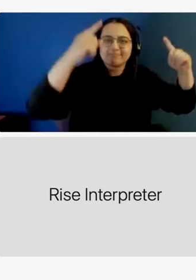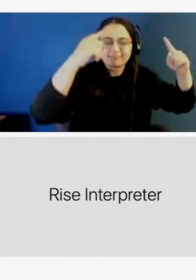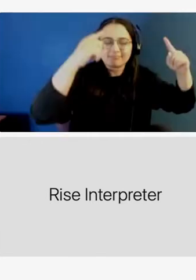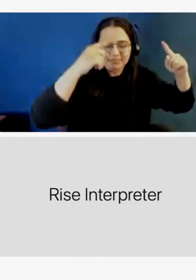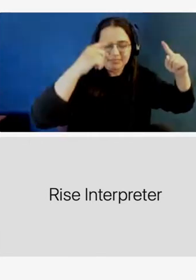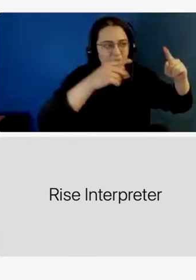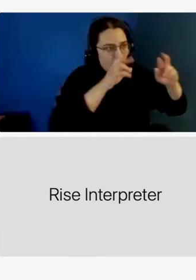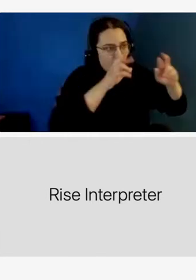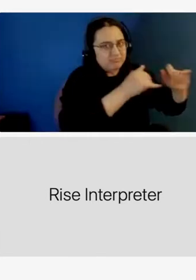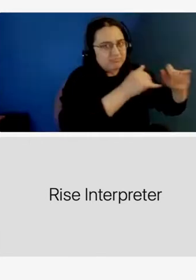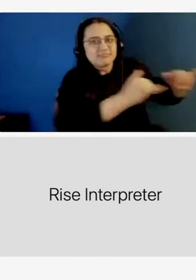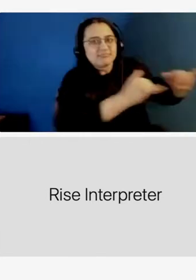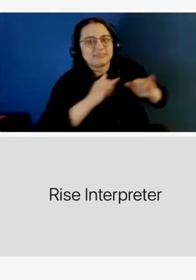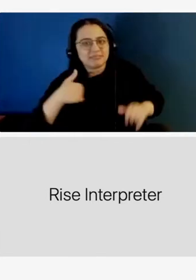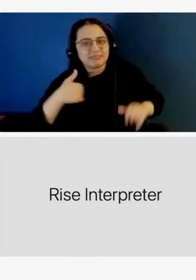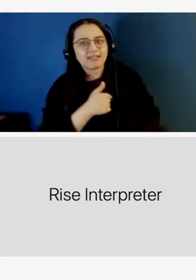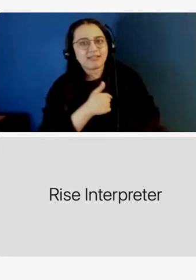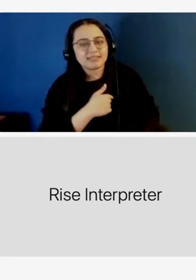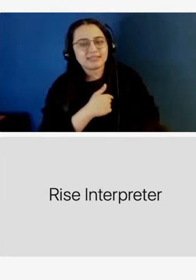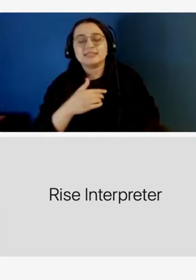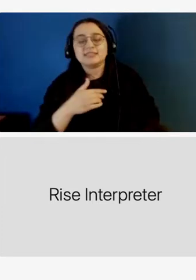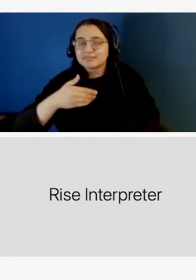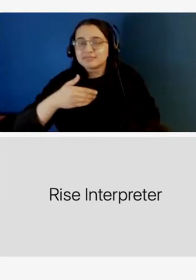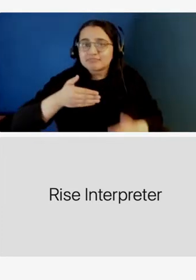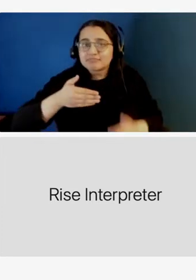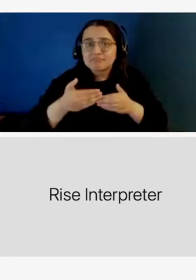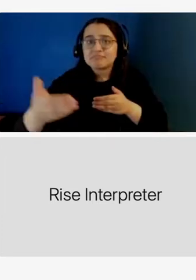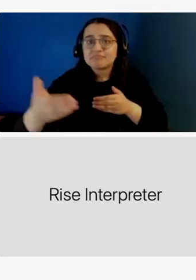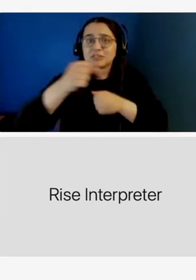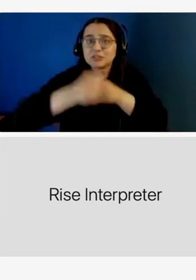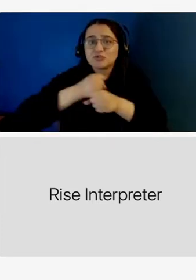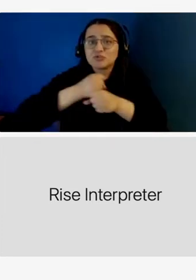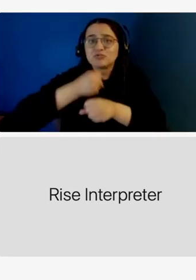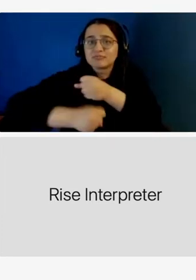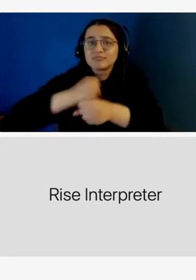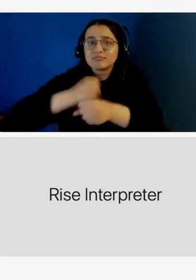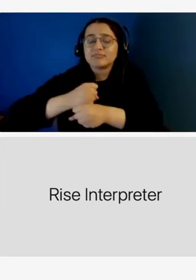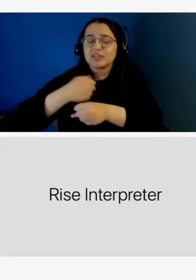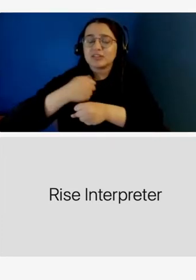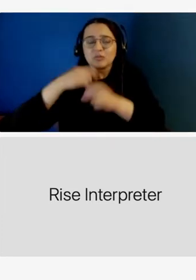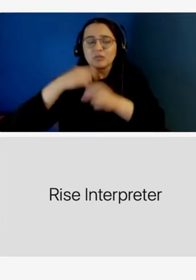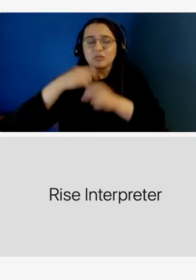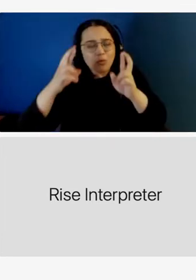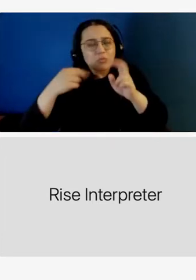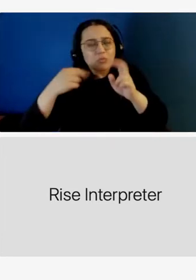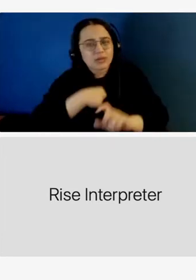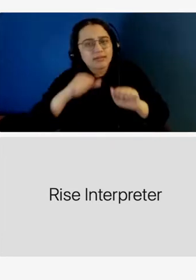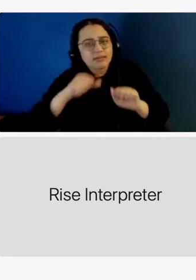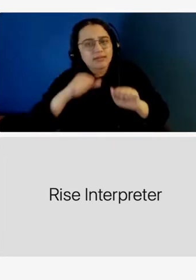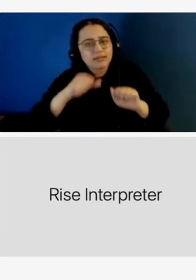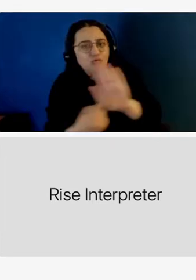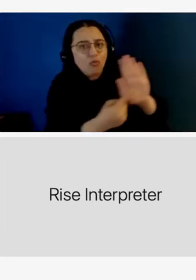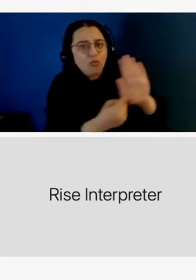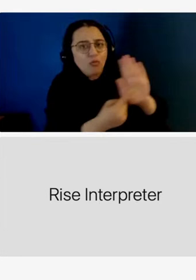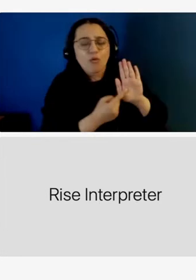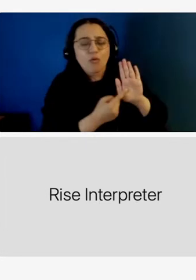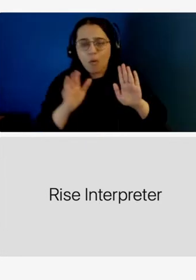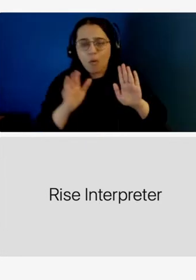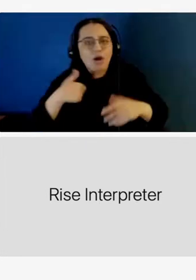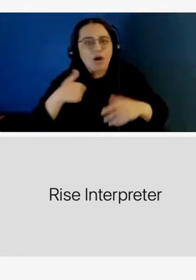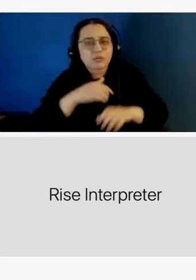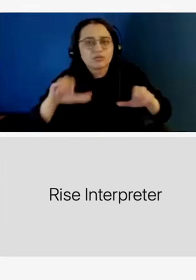that we'll get to showcase what we're doing and the great things that we are setting up for our kids to have success. Again, thank